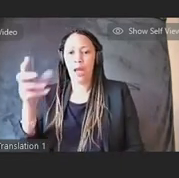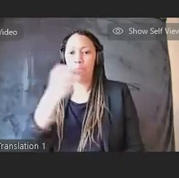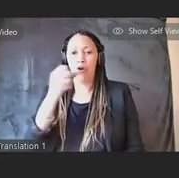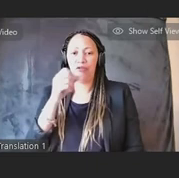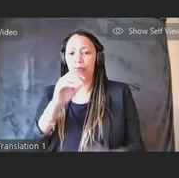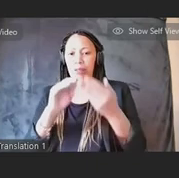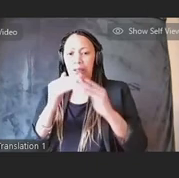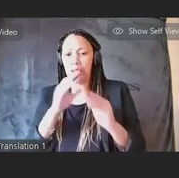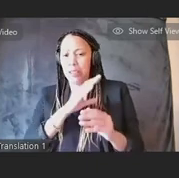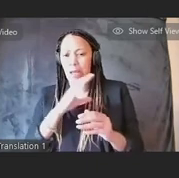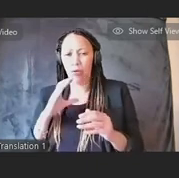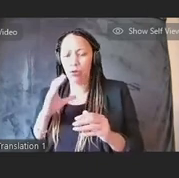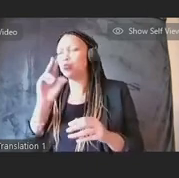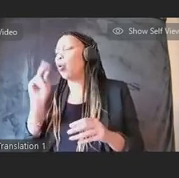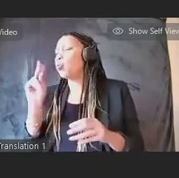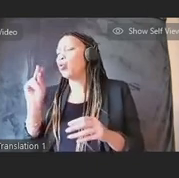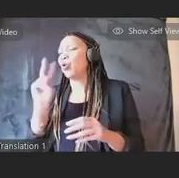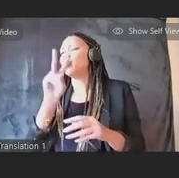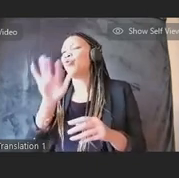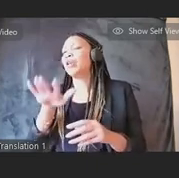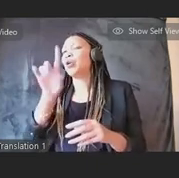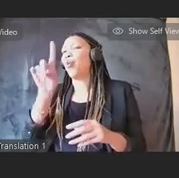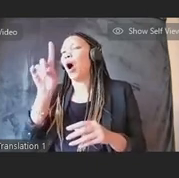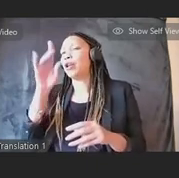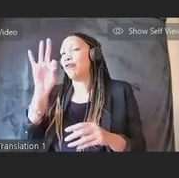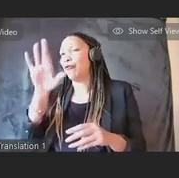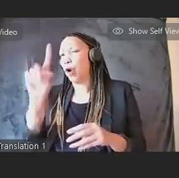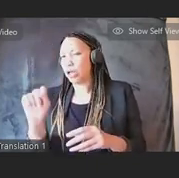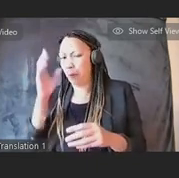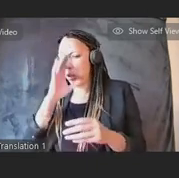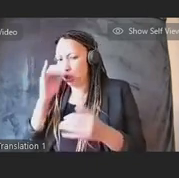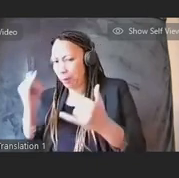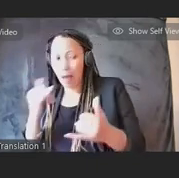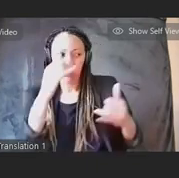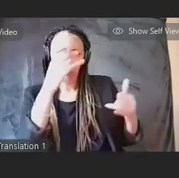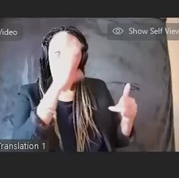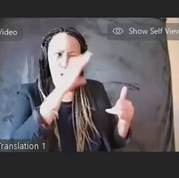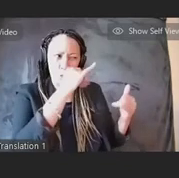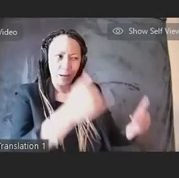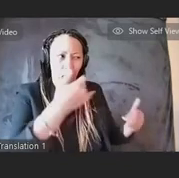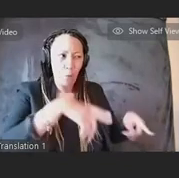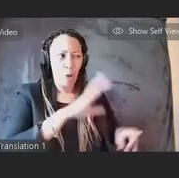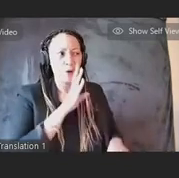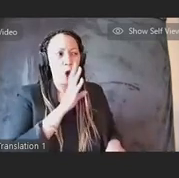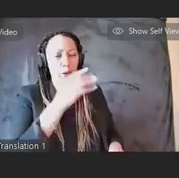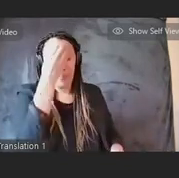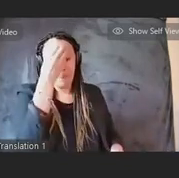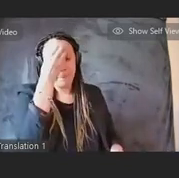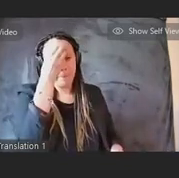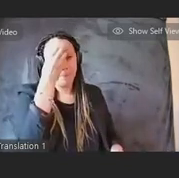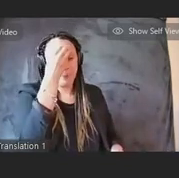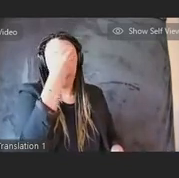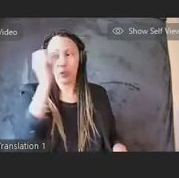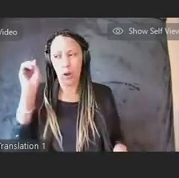251 front. No, I believe it's 251 front. I'm going to look it up while we're talking. But I believe 251 front, the one that got pulled. Okay.